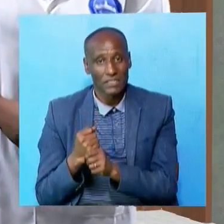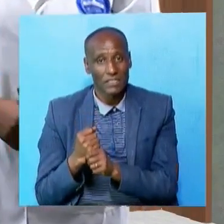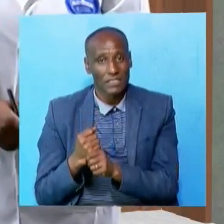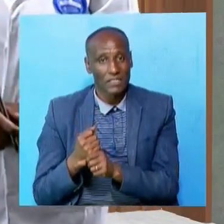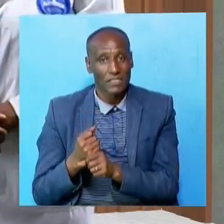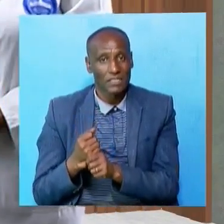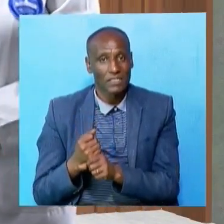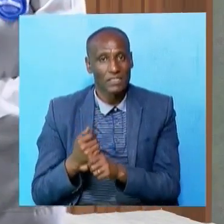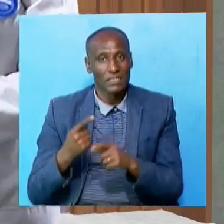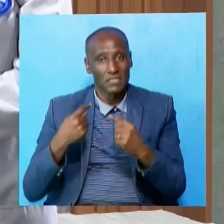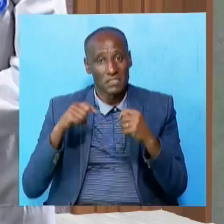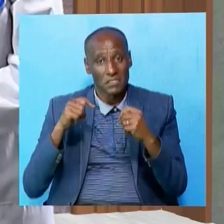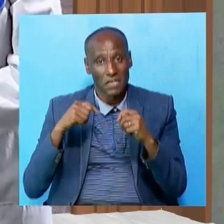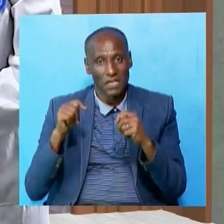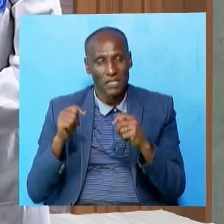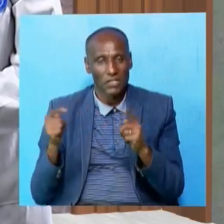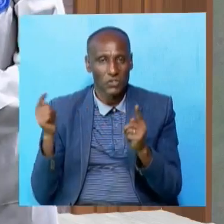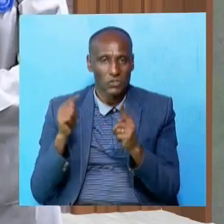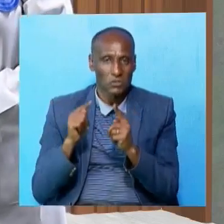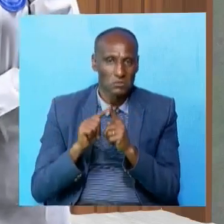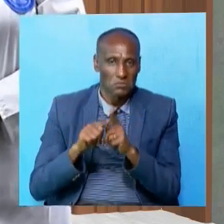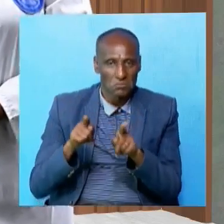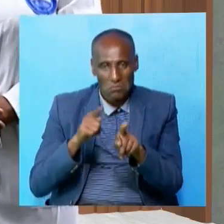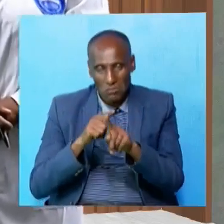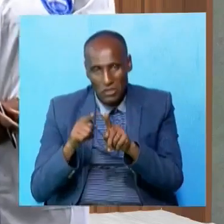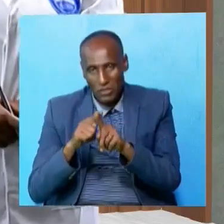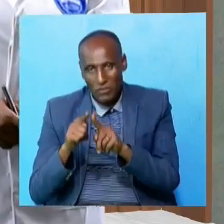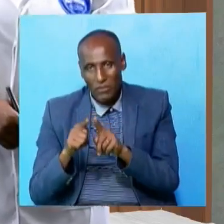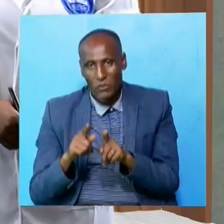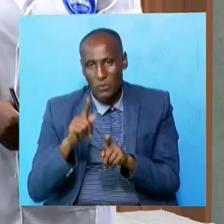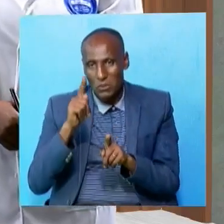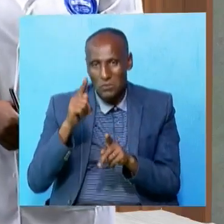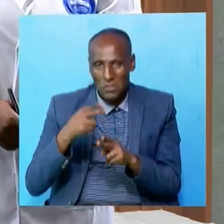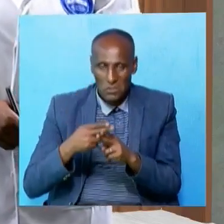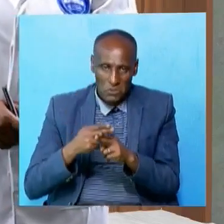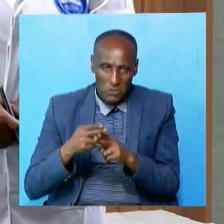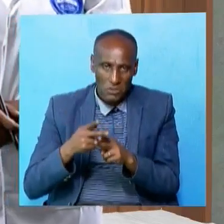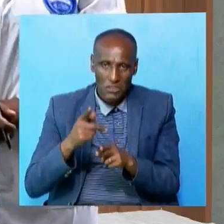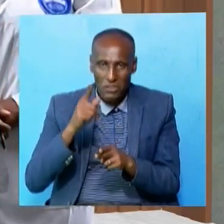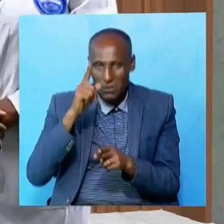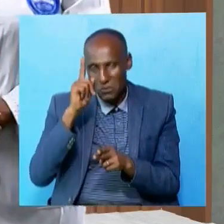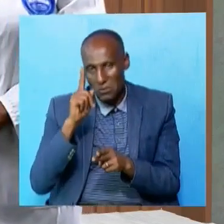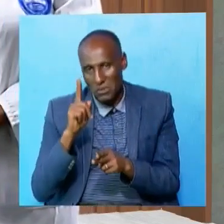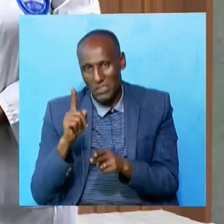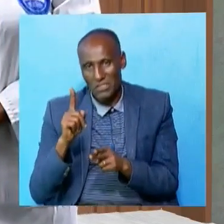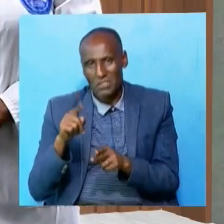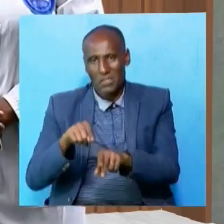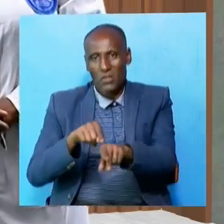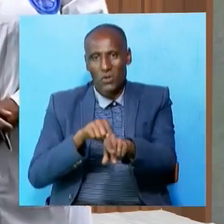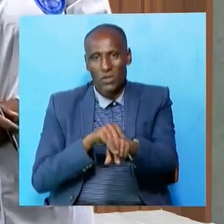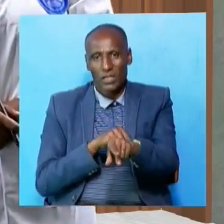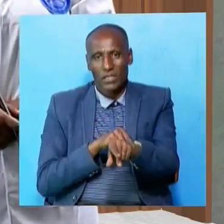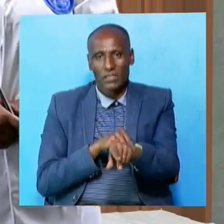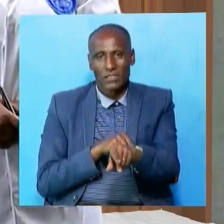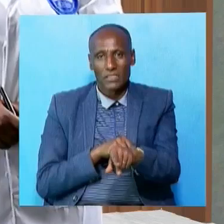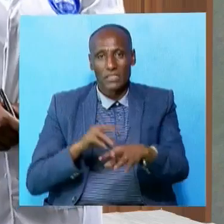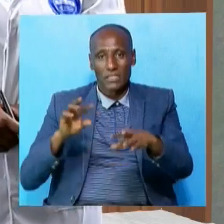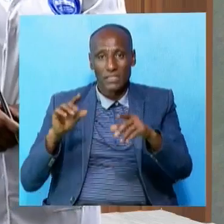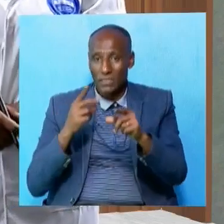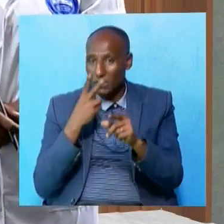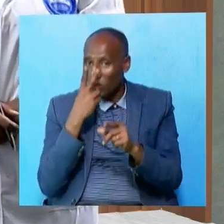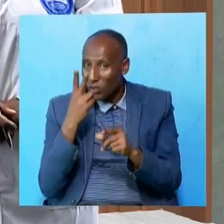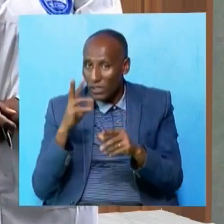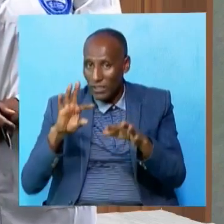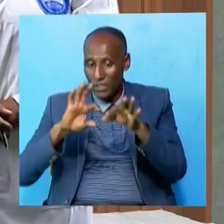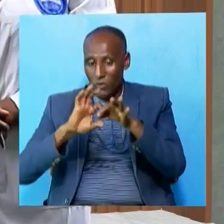identify which one is a long action and which one is shorter. And try to focus on the conjunction that